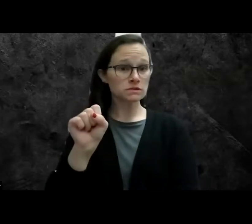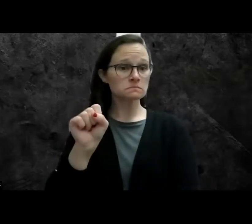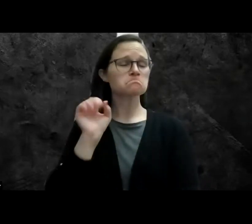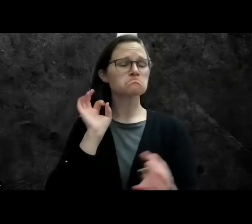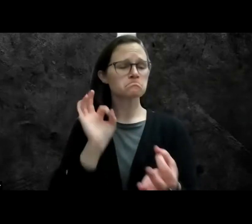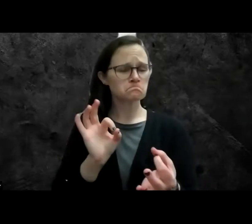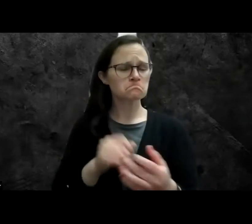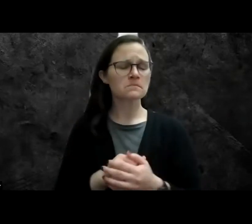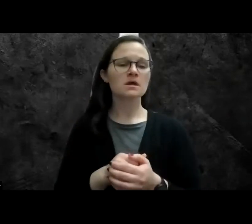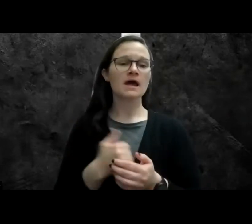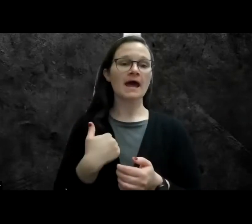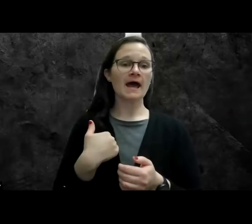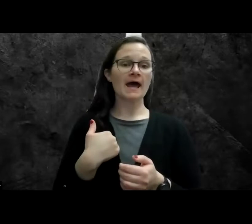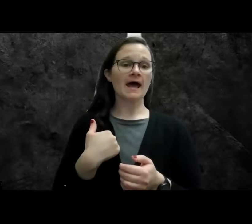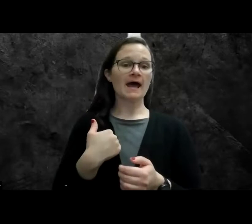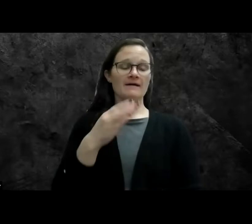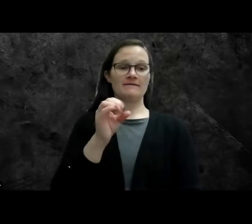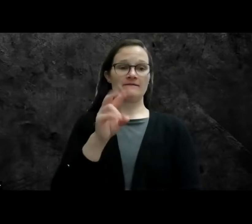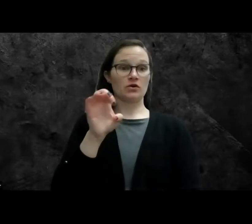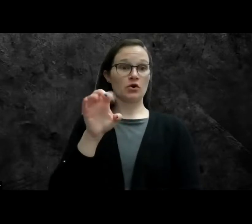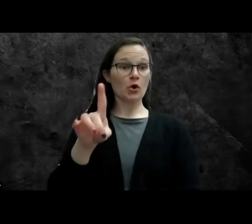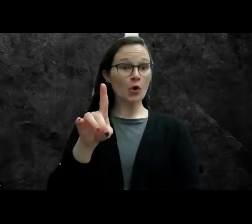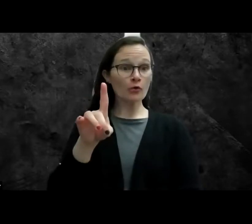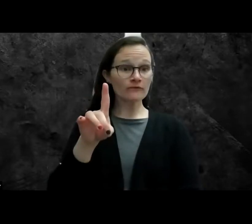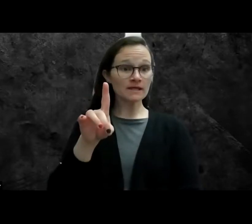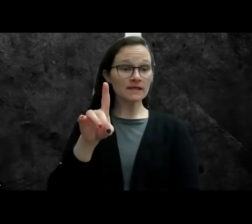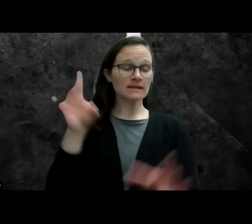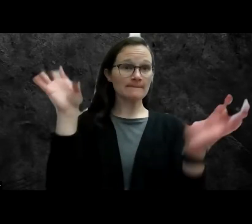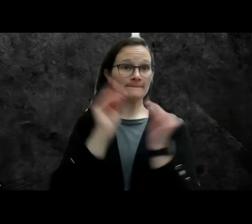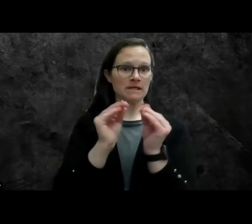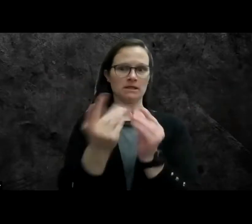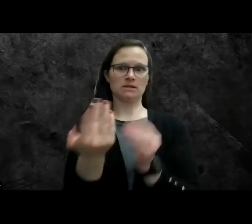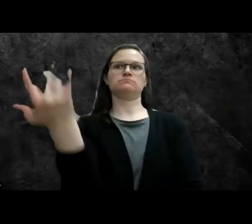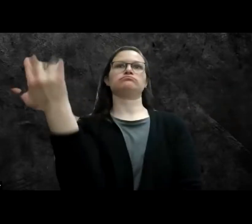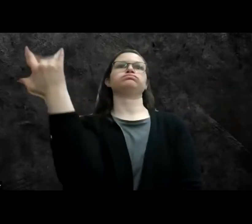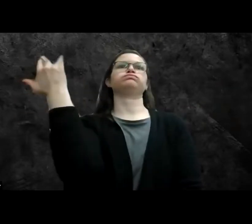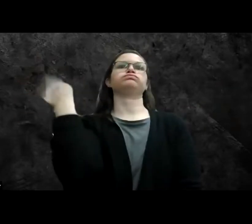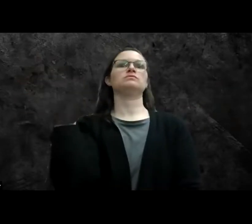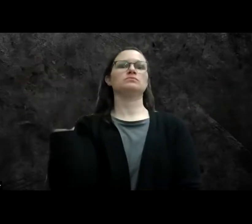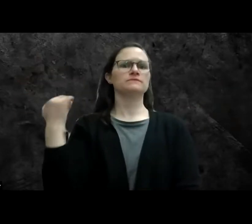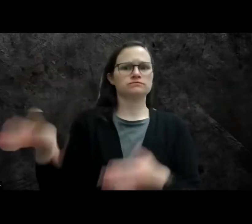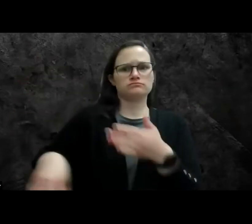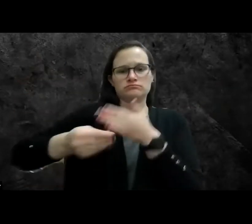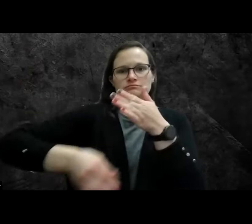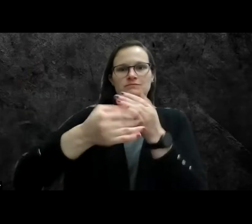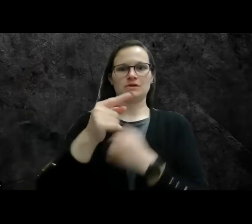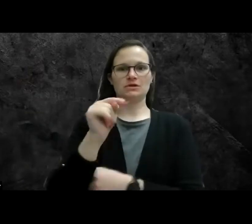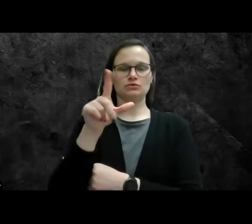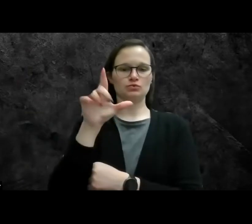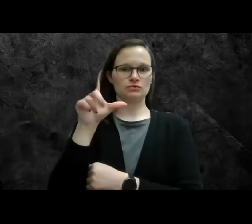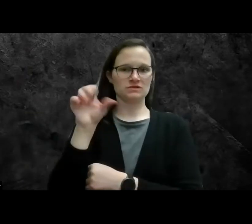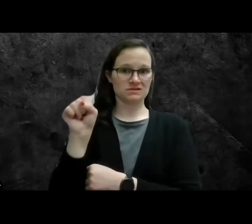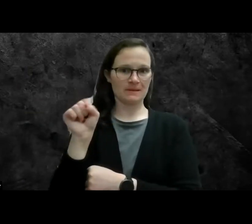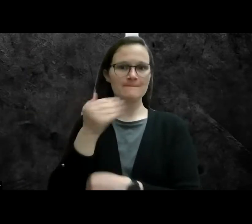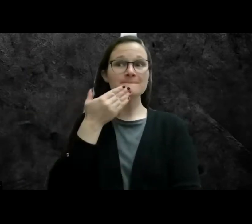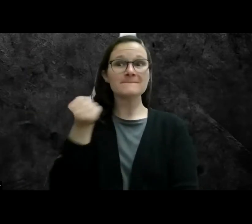these COVID town hall meetings, the most important tool that we have, of course, is vaccinations. We're very